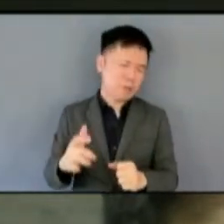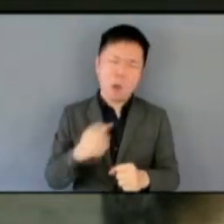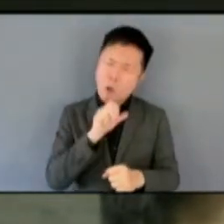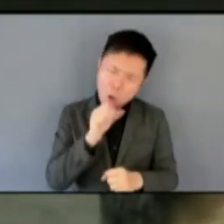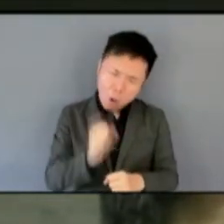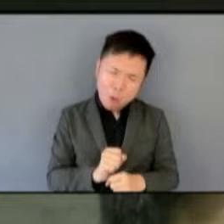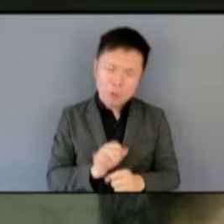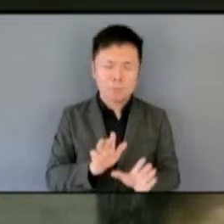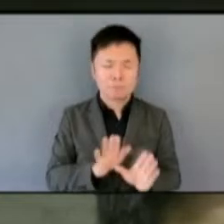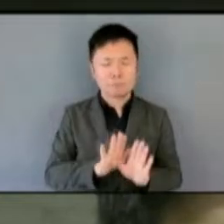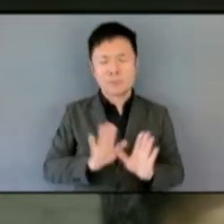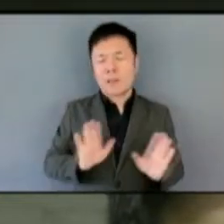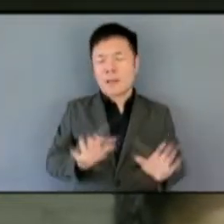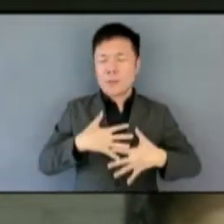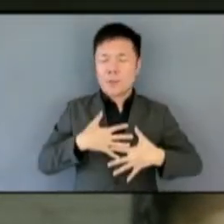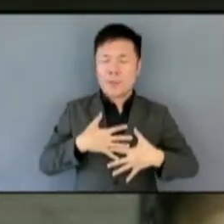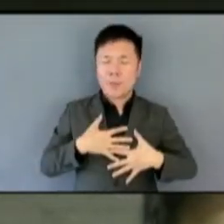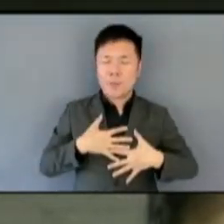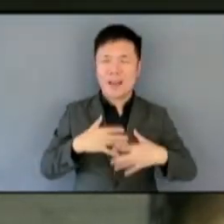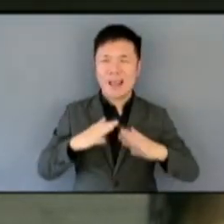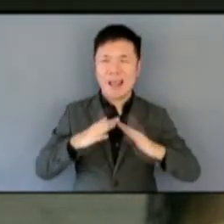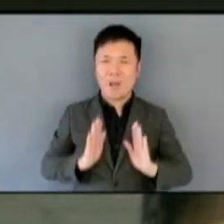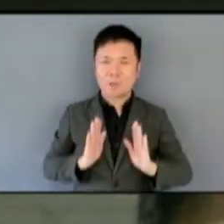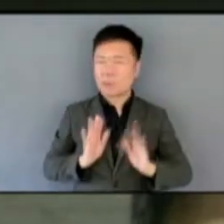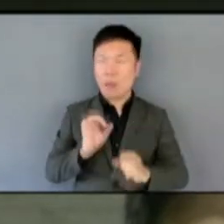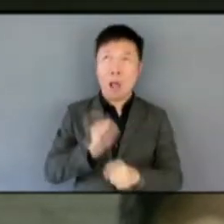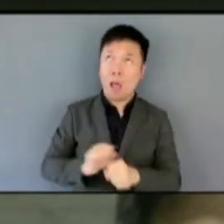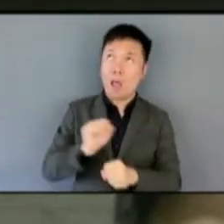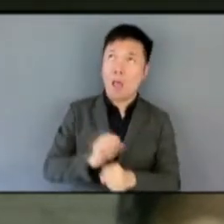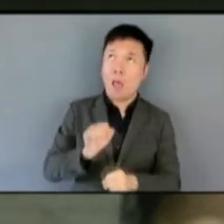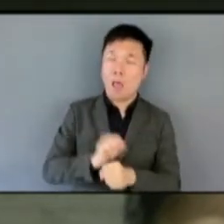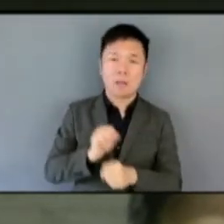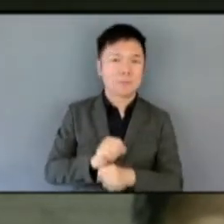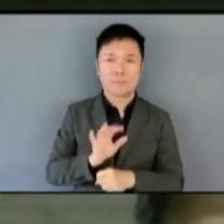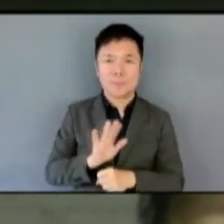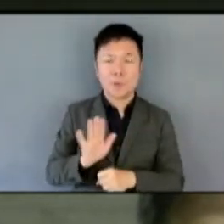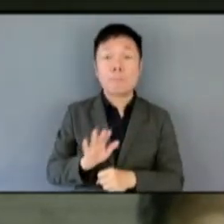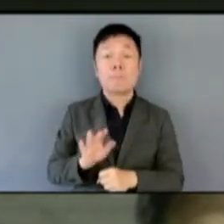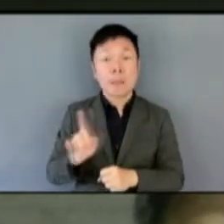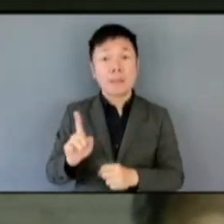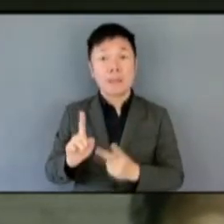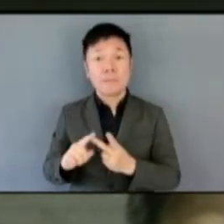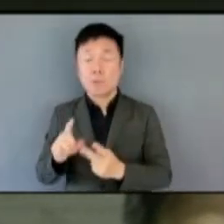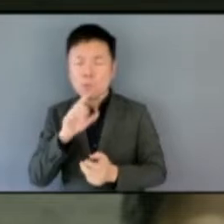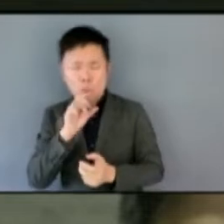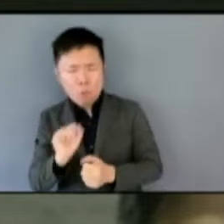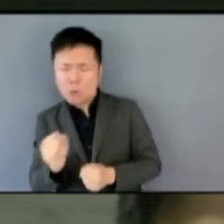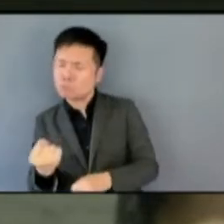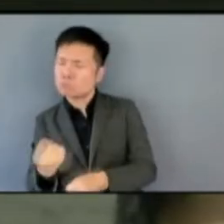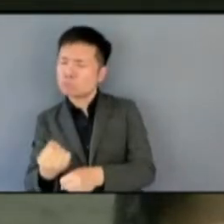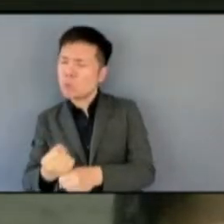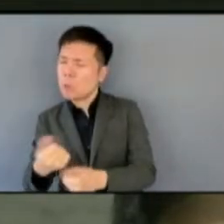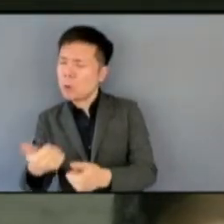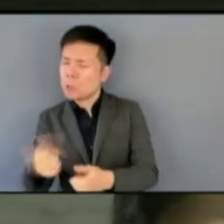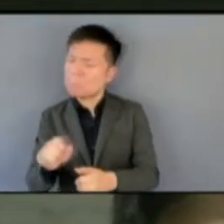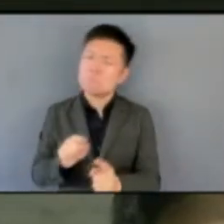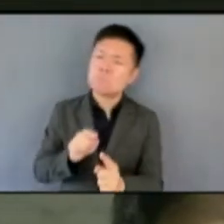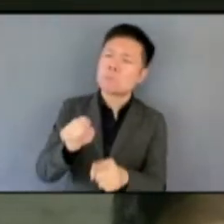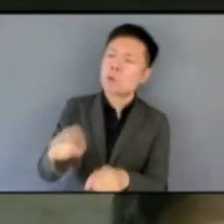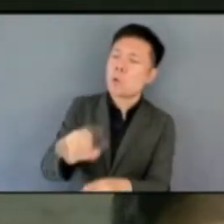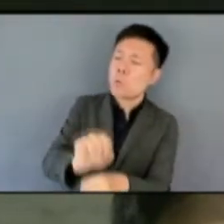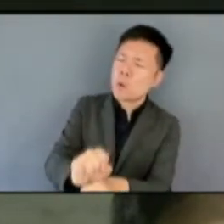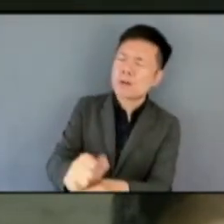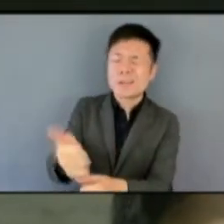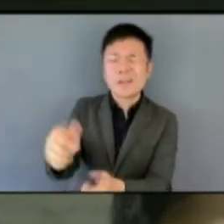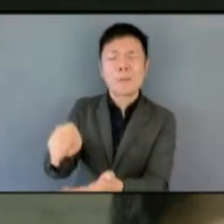Or for those who want to continue working, how we can also make sure that they also access to decent work, that they get paid well, they